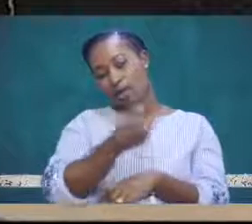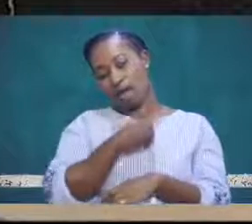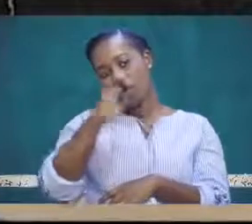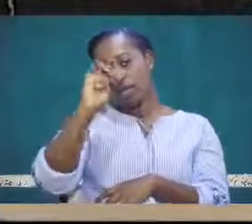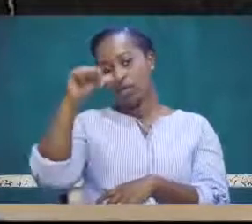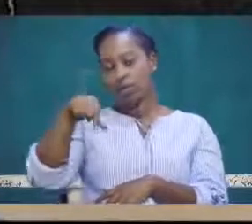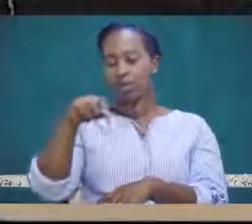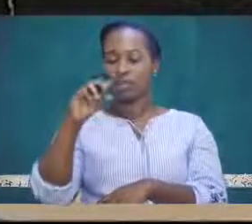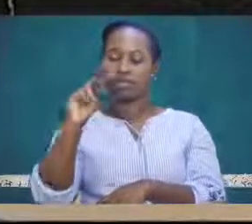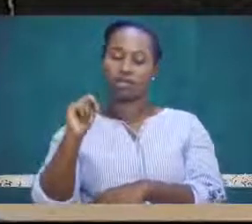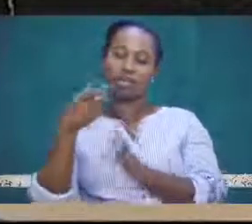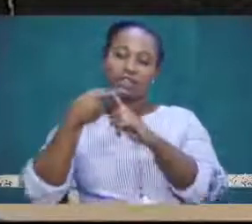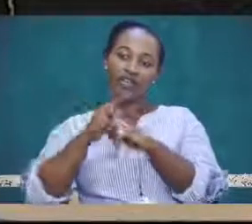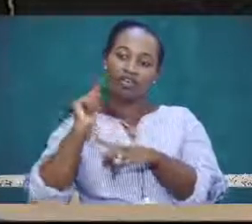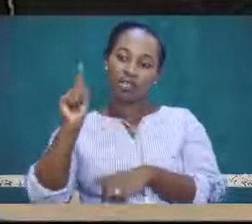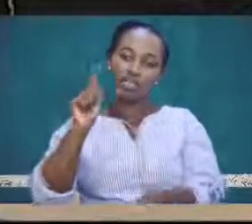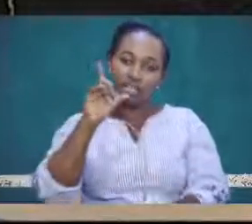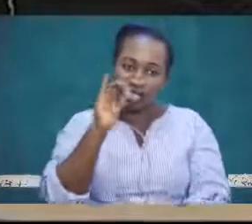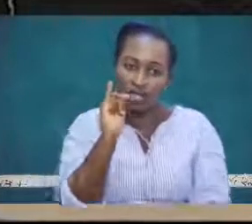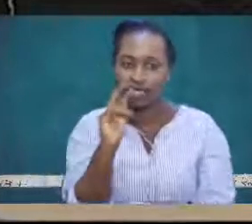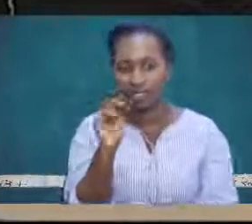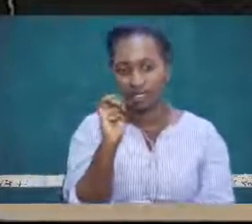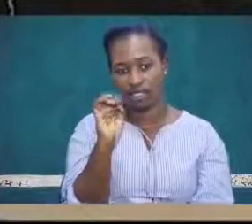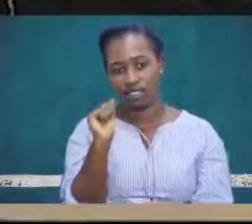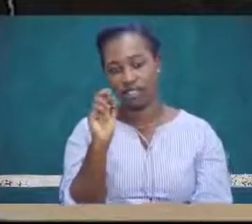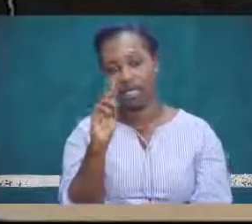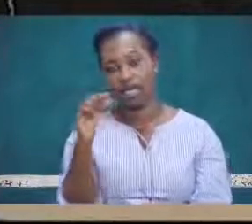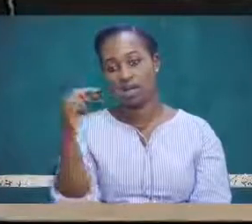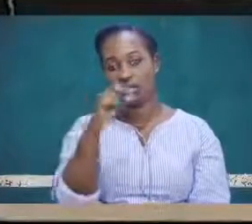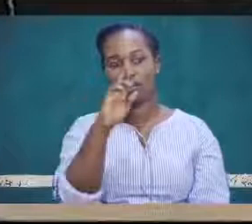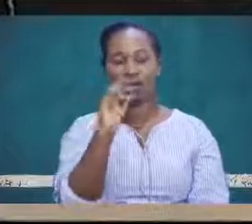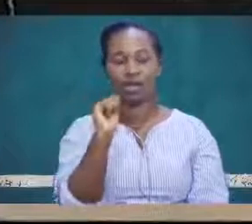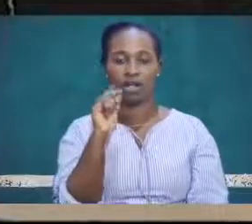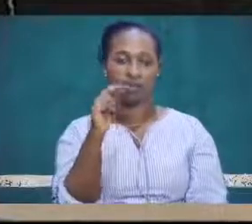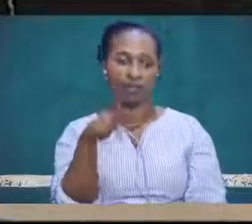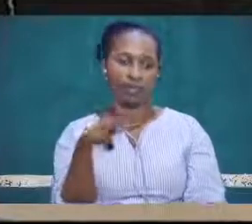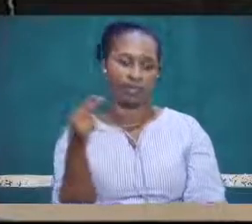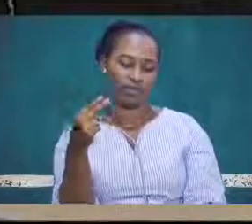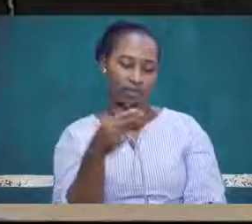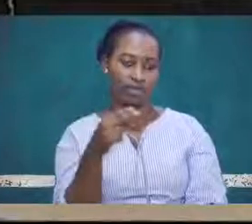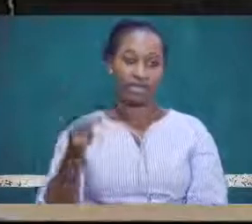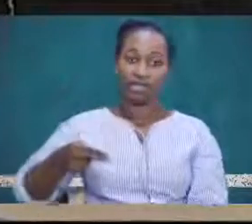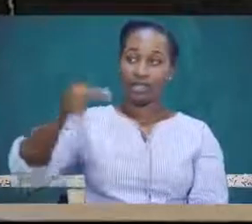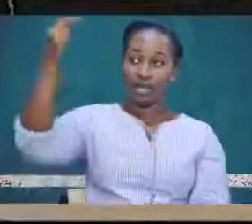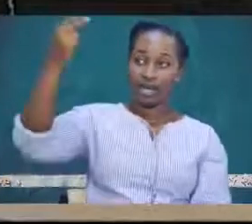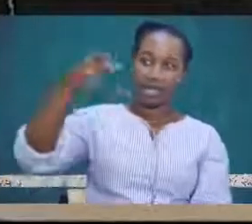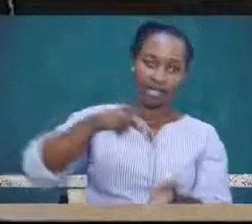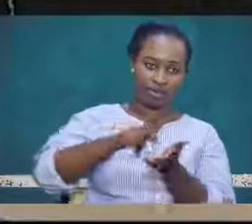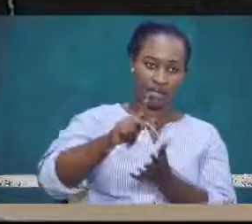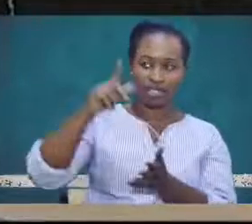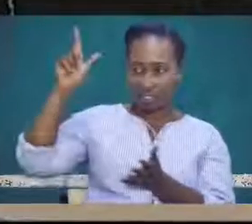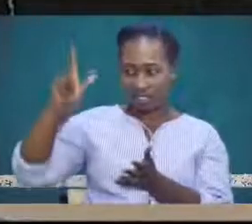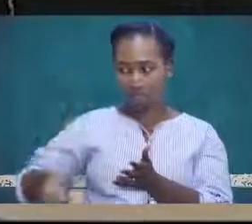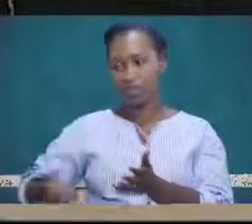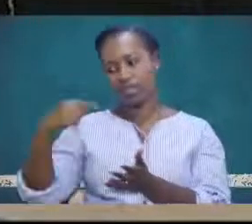graph? Because this is a normal demand curve. You know, from the law of demand, the higher the price, the lower the